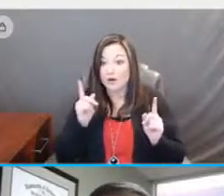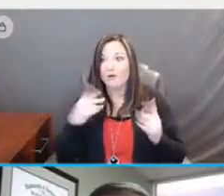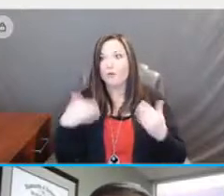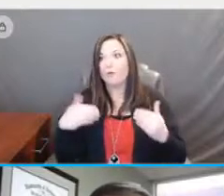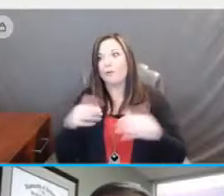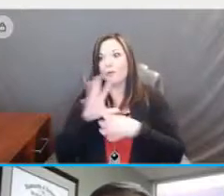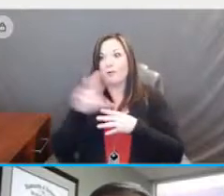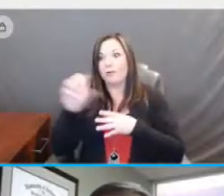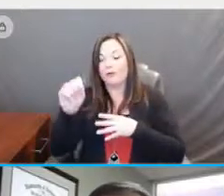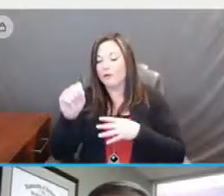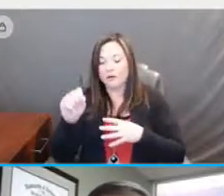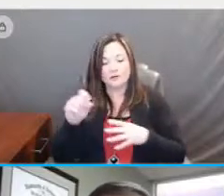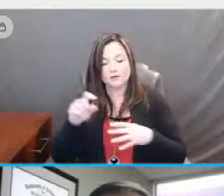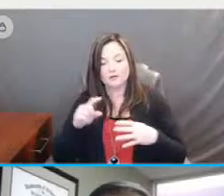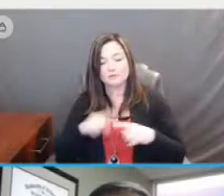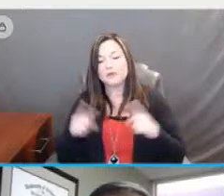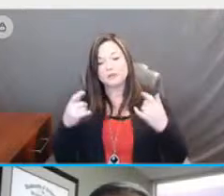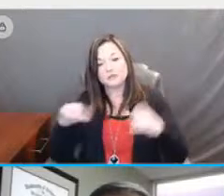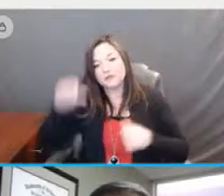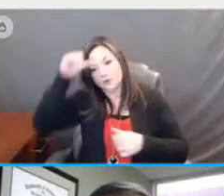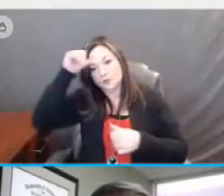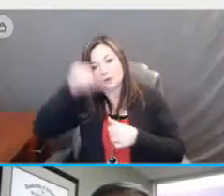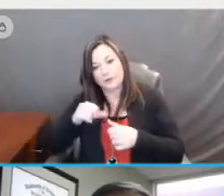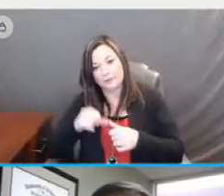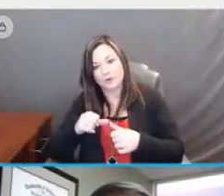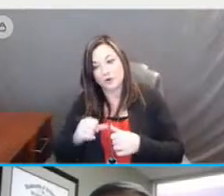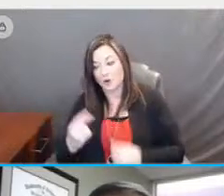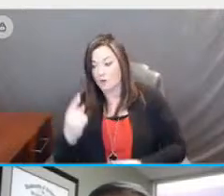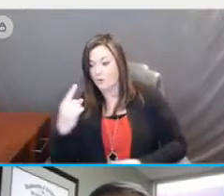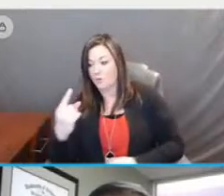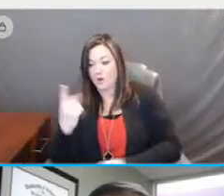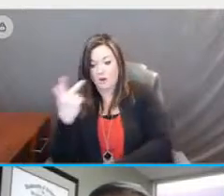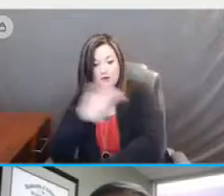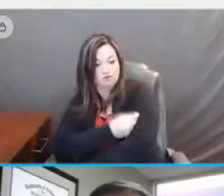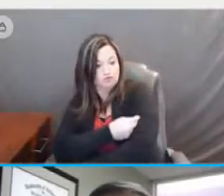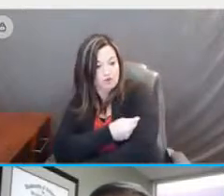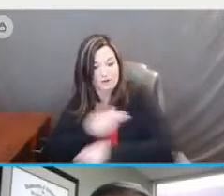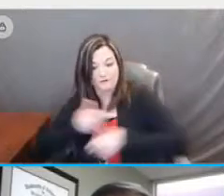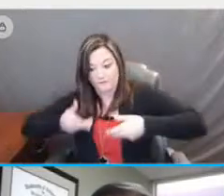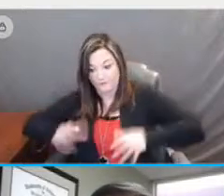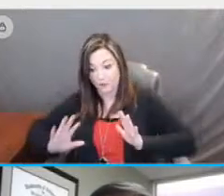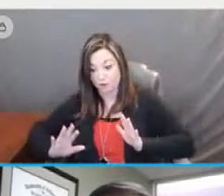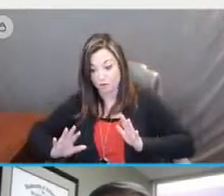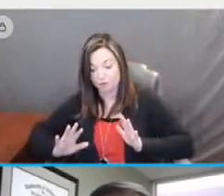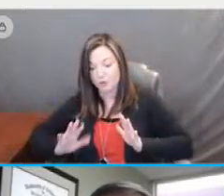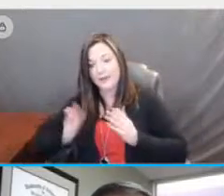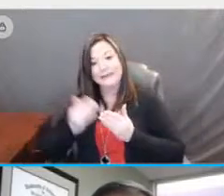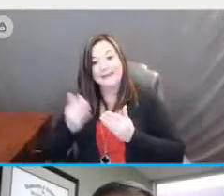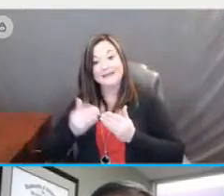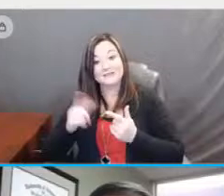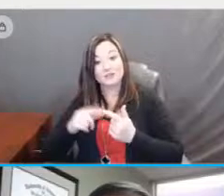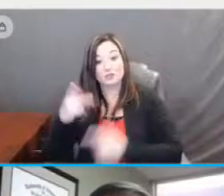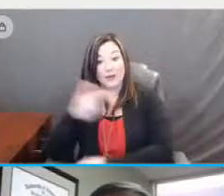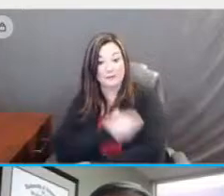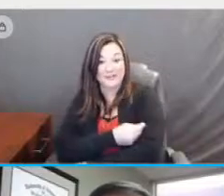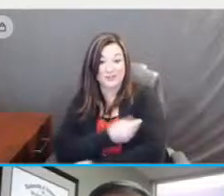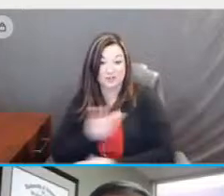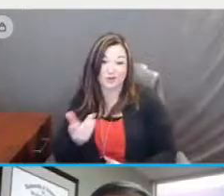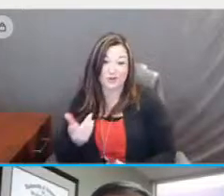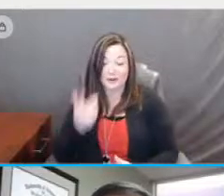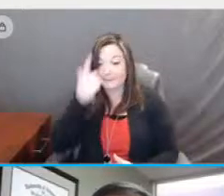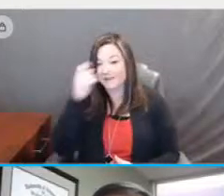we don't lose sight of the fact that a single dose vaccine that is easier to administer because it